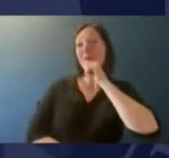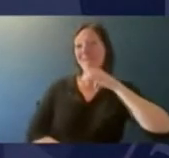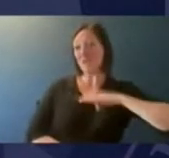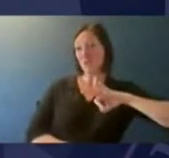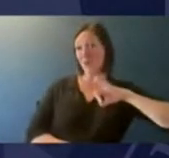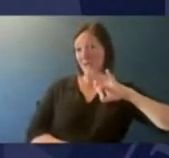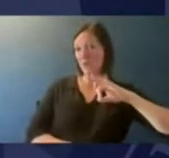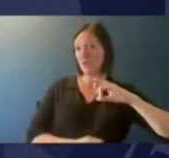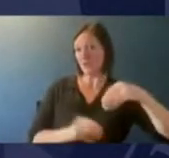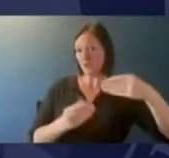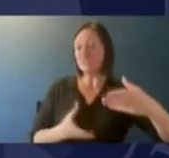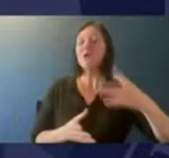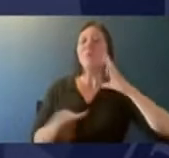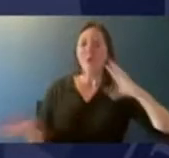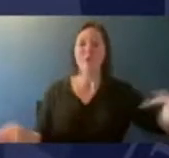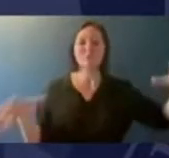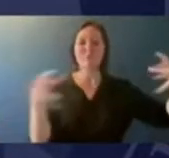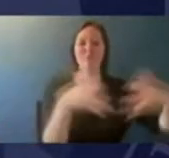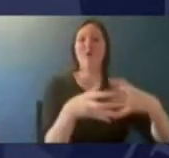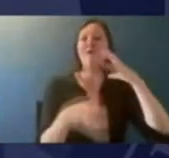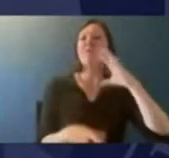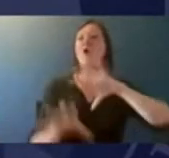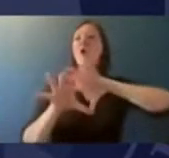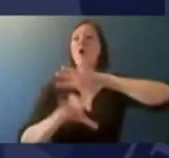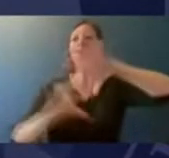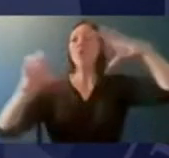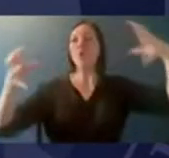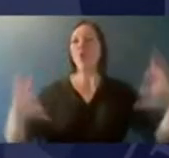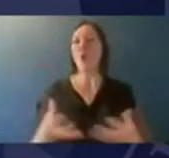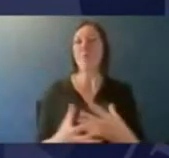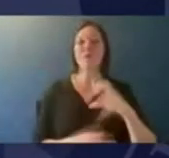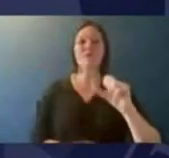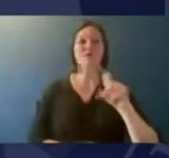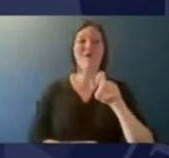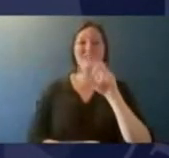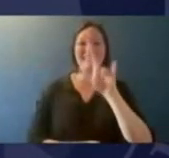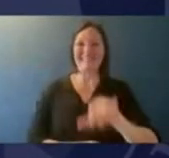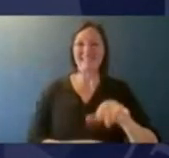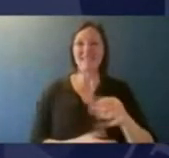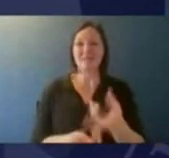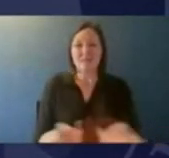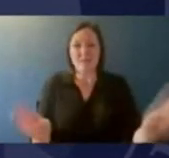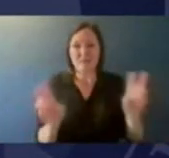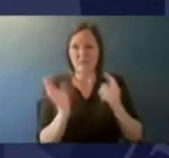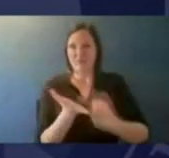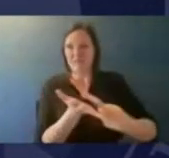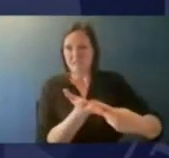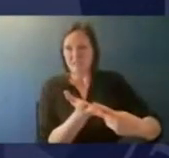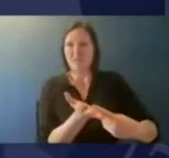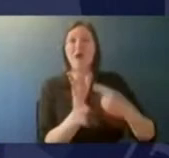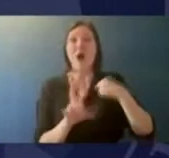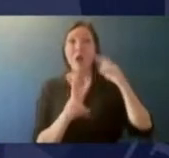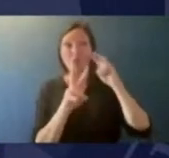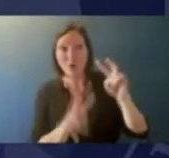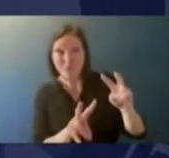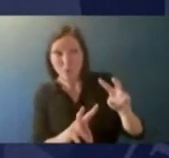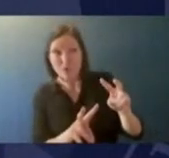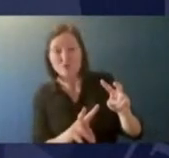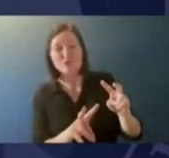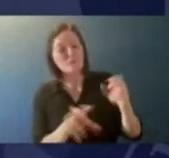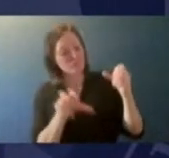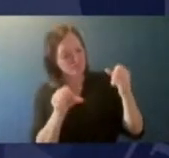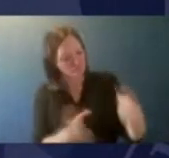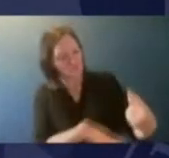will convene for the Global Sovereign Debt Roundtable. I look forward to a